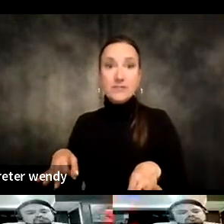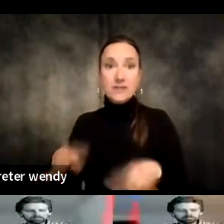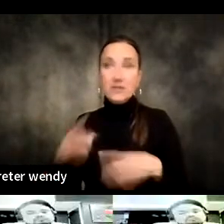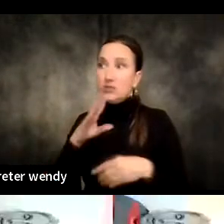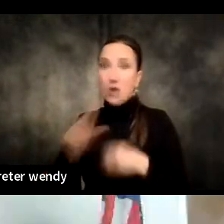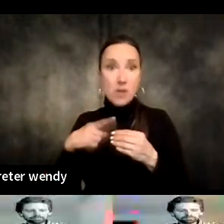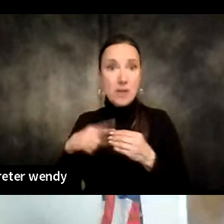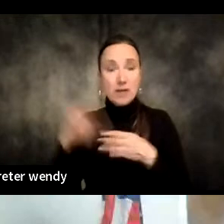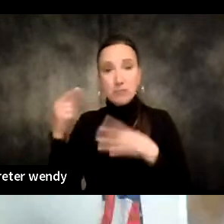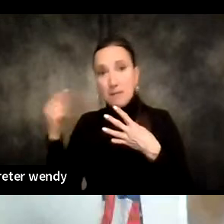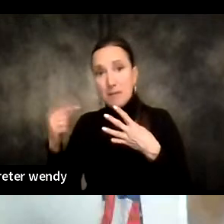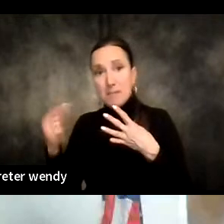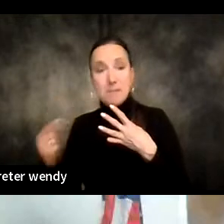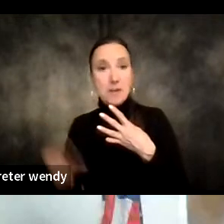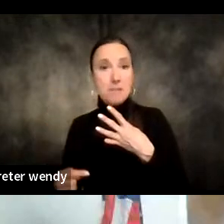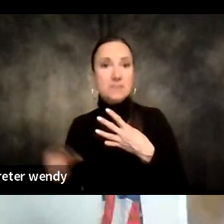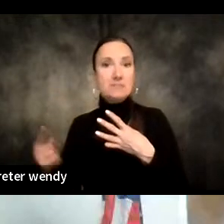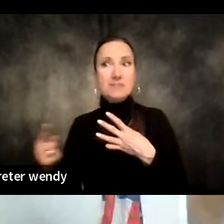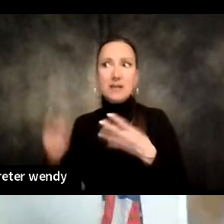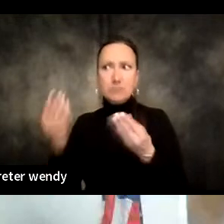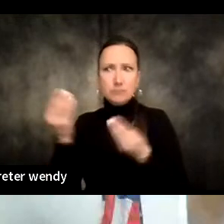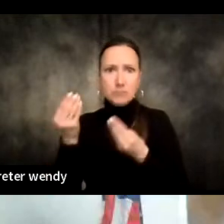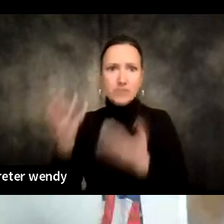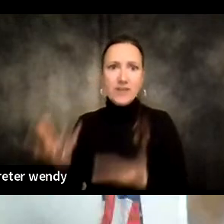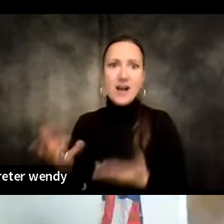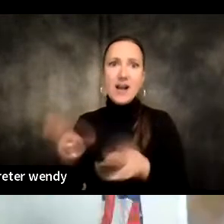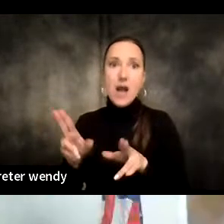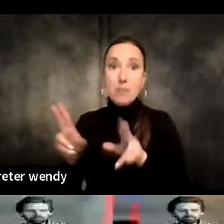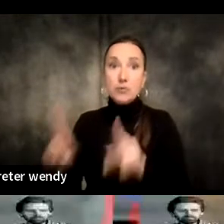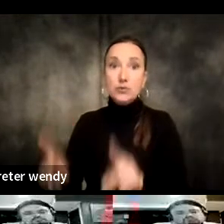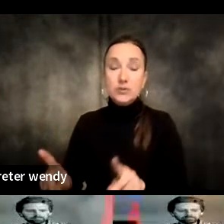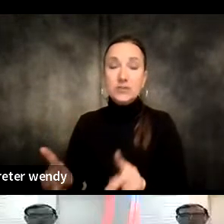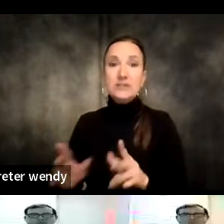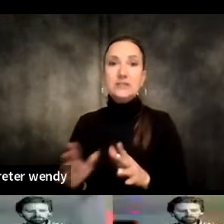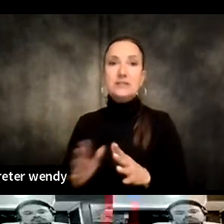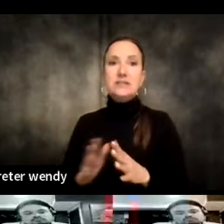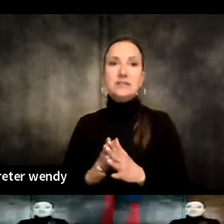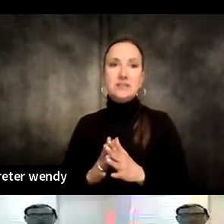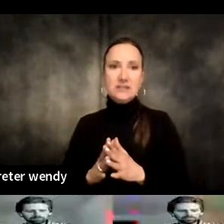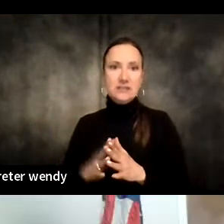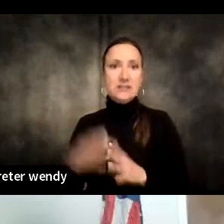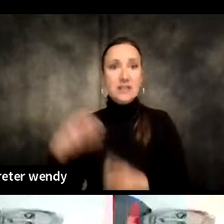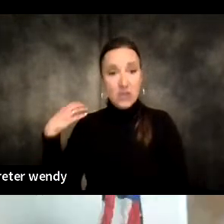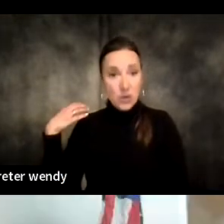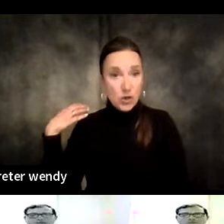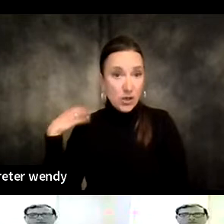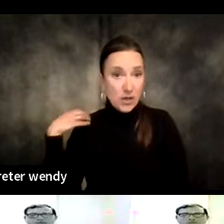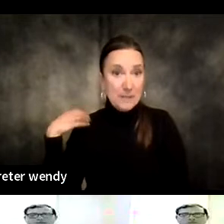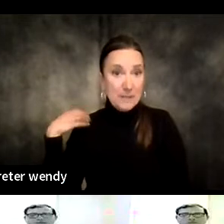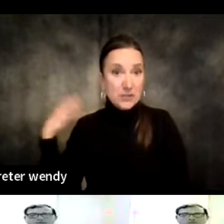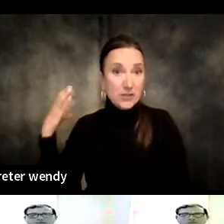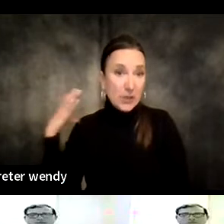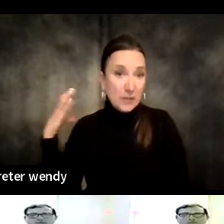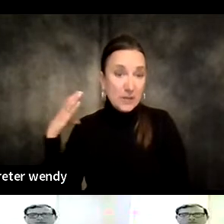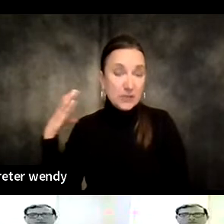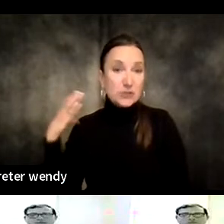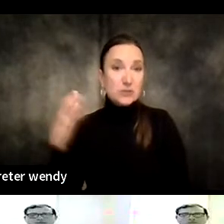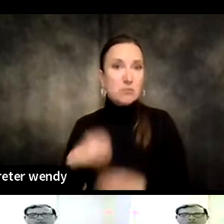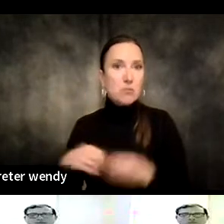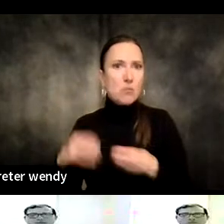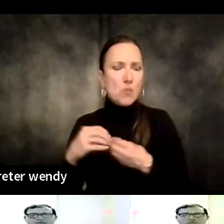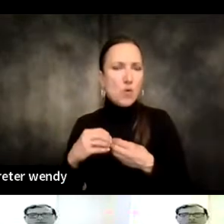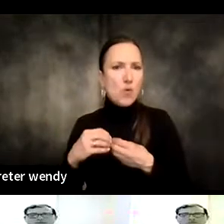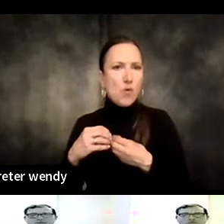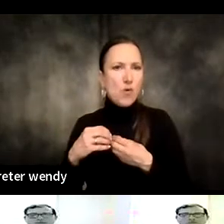and different things, and opportunities also to have you as the commissioner to be more informed